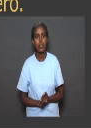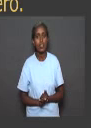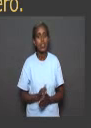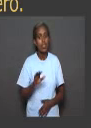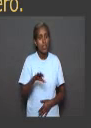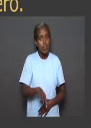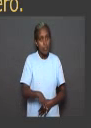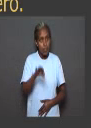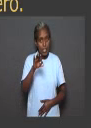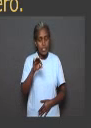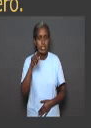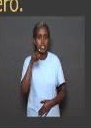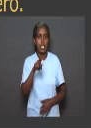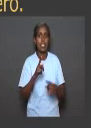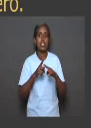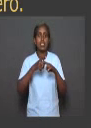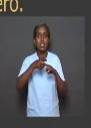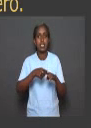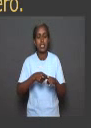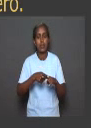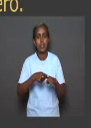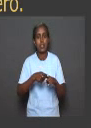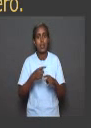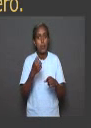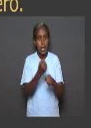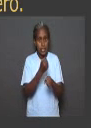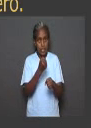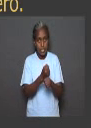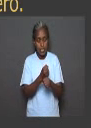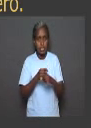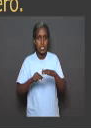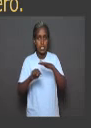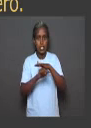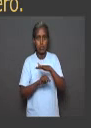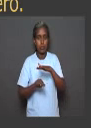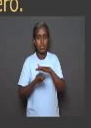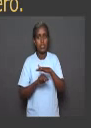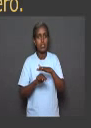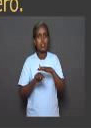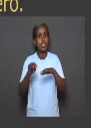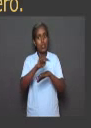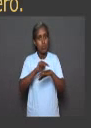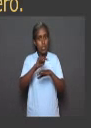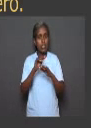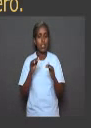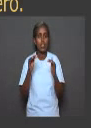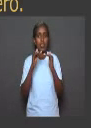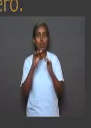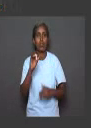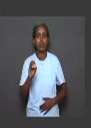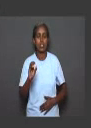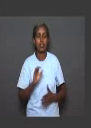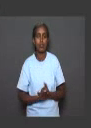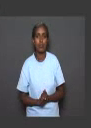Find the x-intercepts by setting the numerator equal to 0.